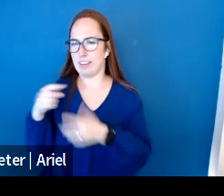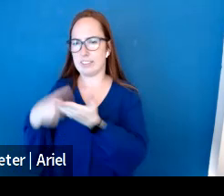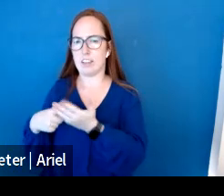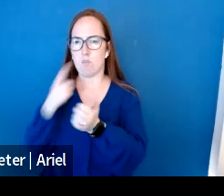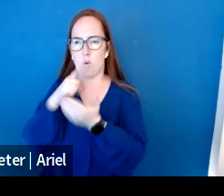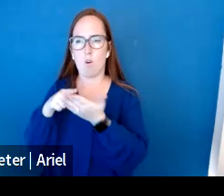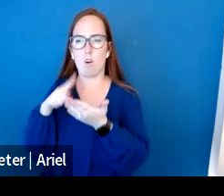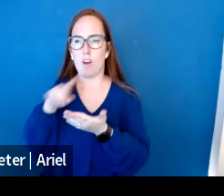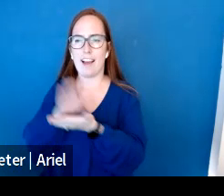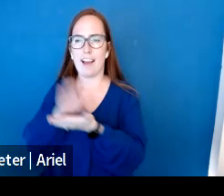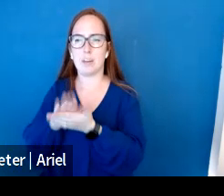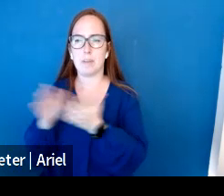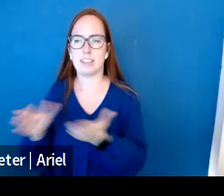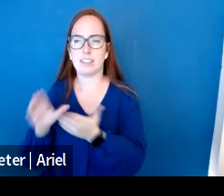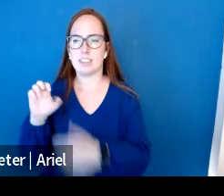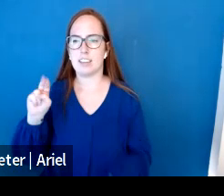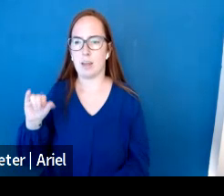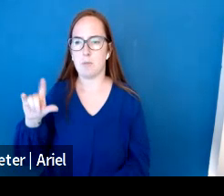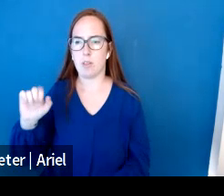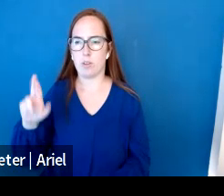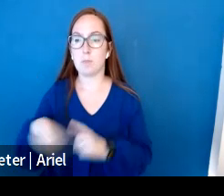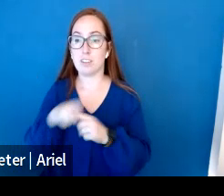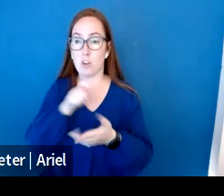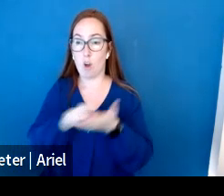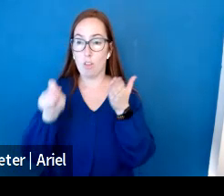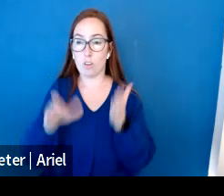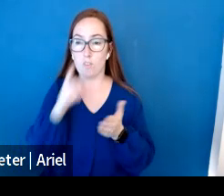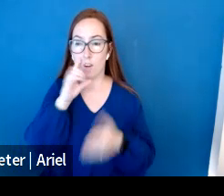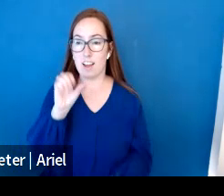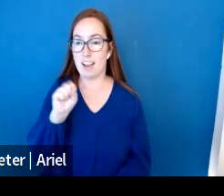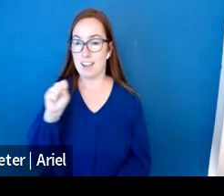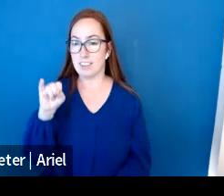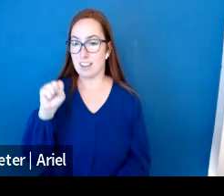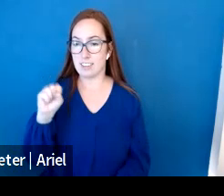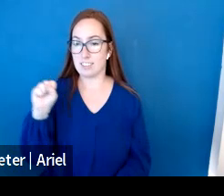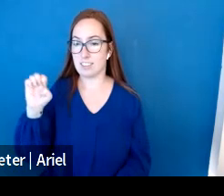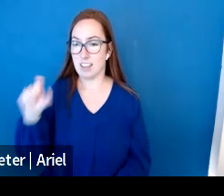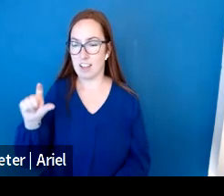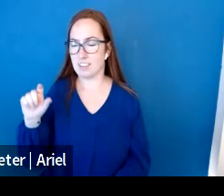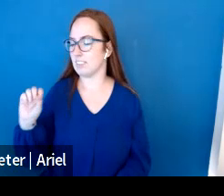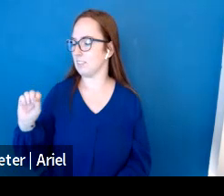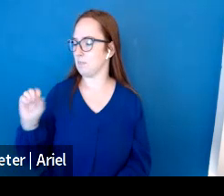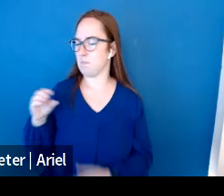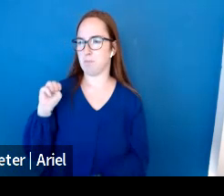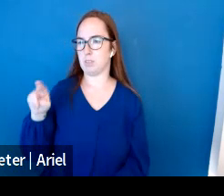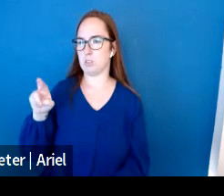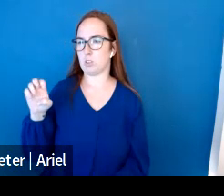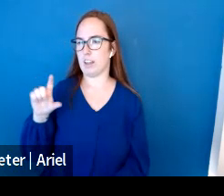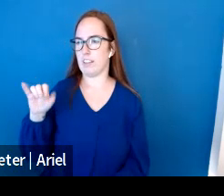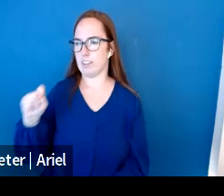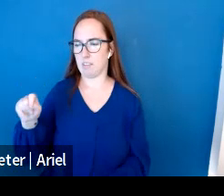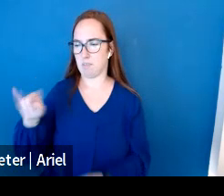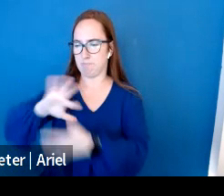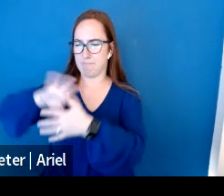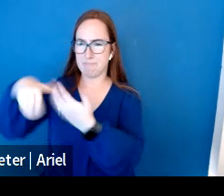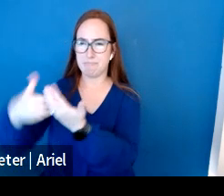of the SSIS SEL, Dr. Steve Elliott, used a lot of information on how